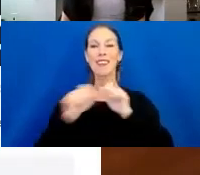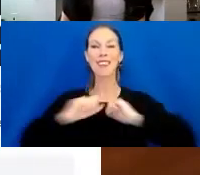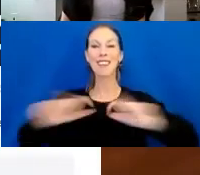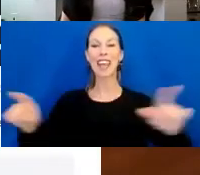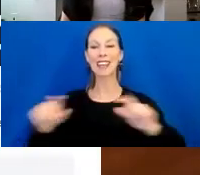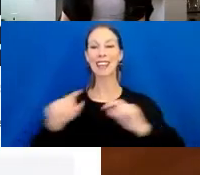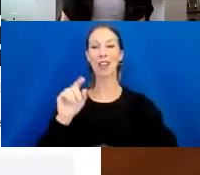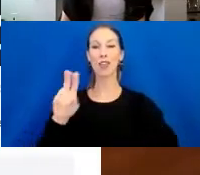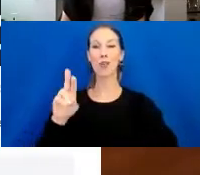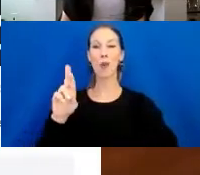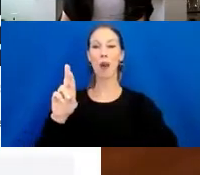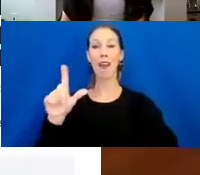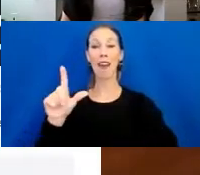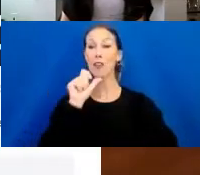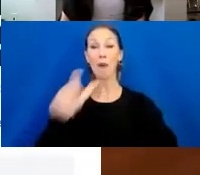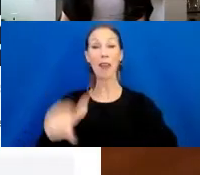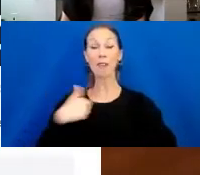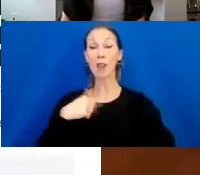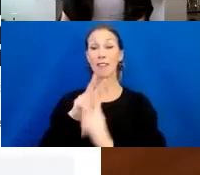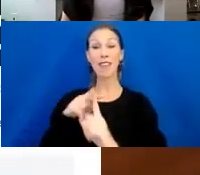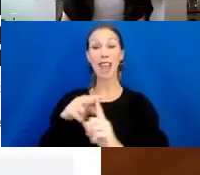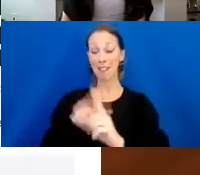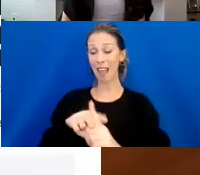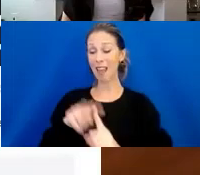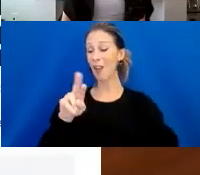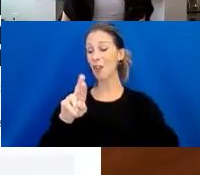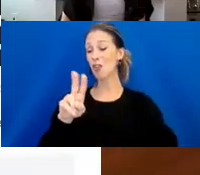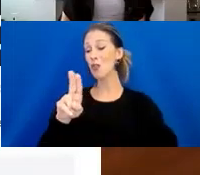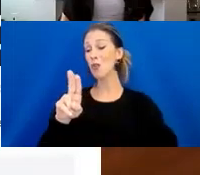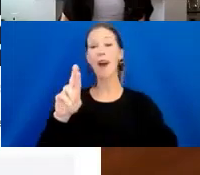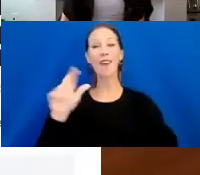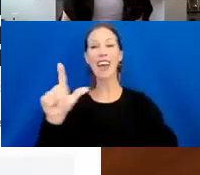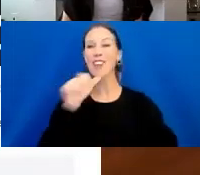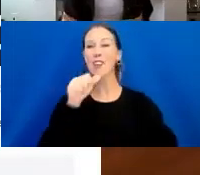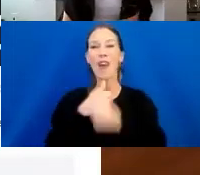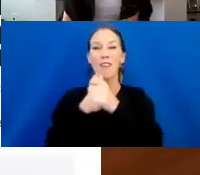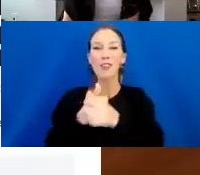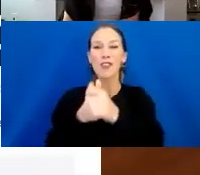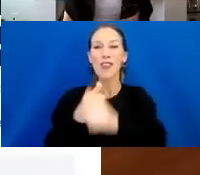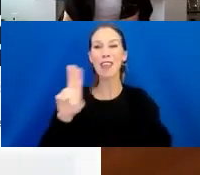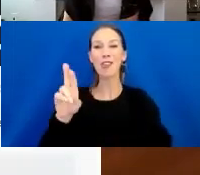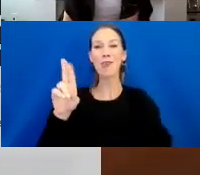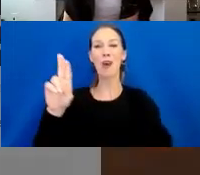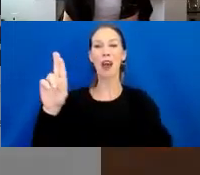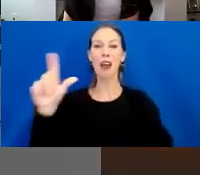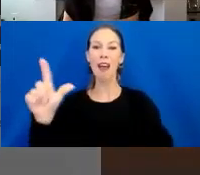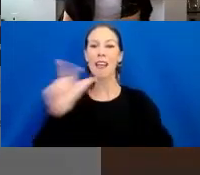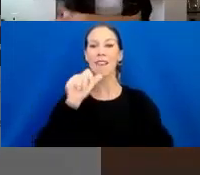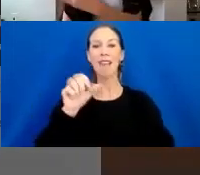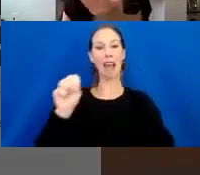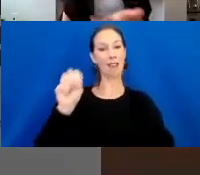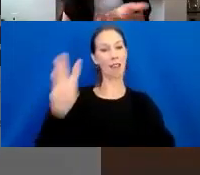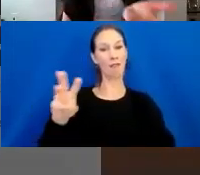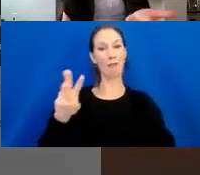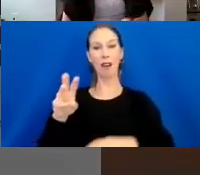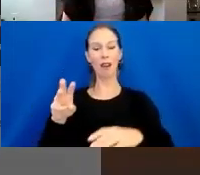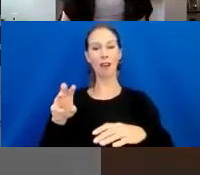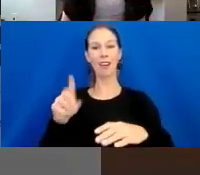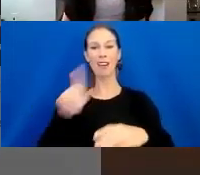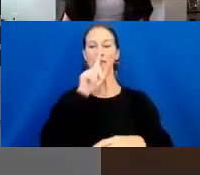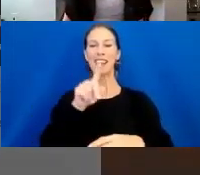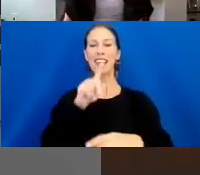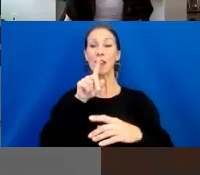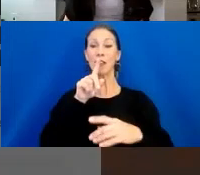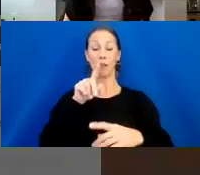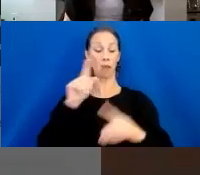have to have a URL. You don't have to track URLs of things that this is not software on your, you're essentially entering an